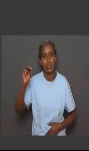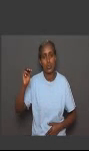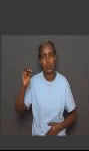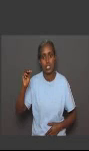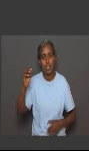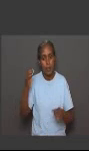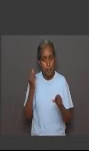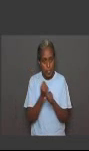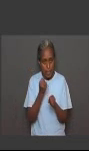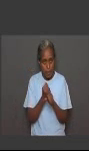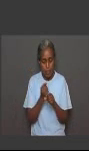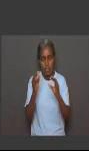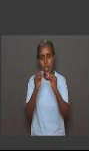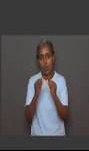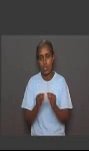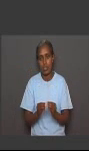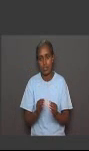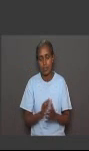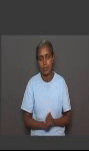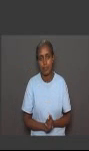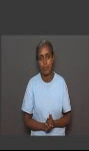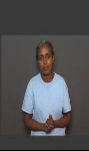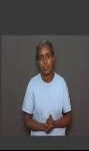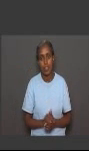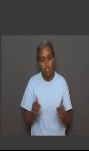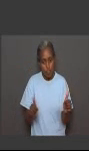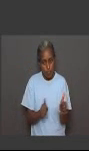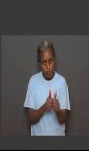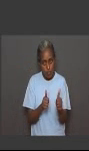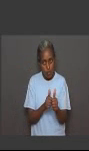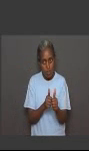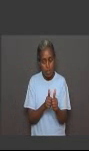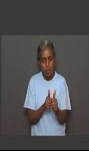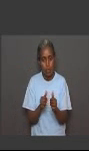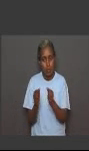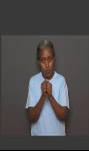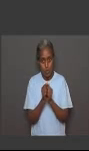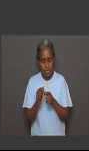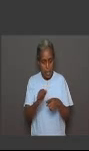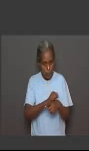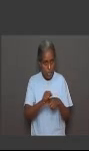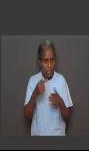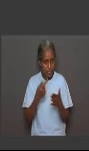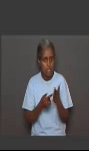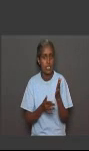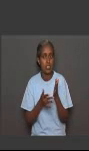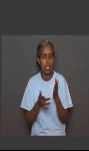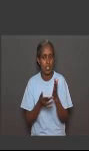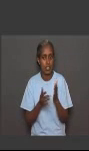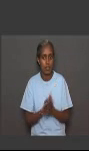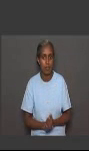magnitude can be calculated. Follow along as we practice this technique.